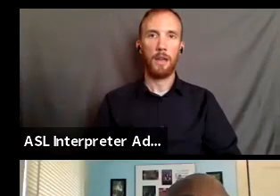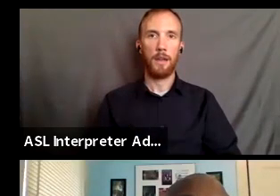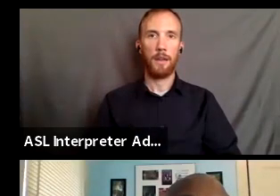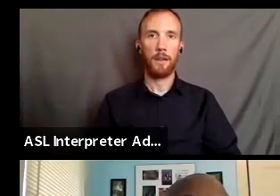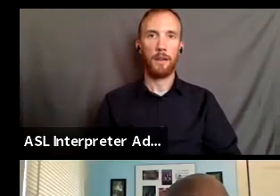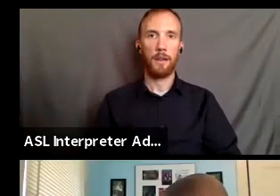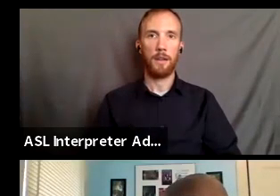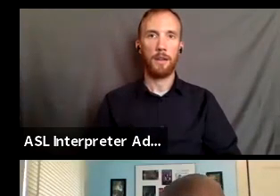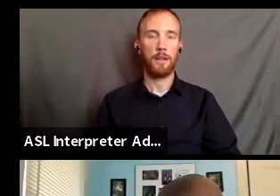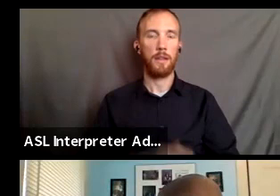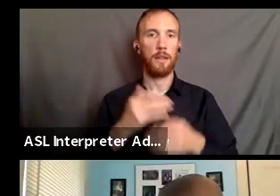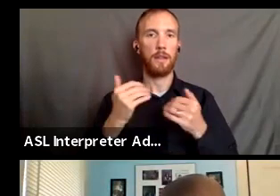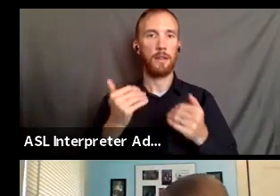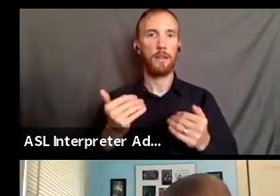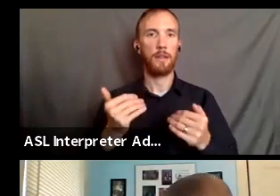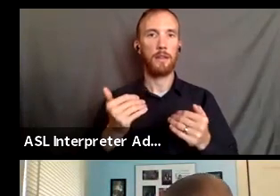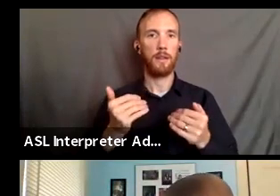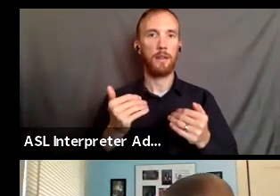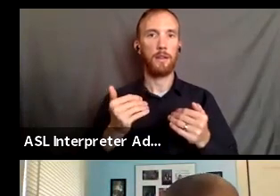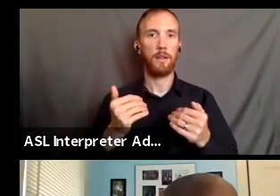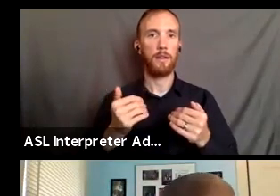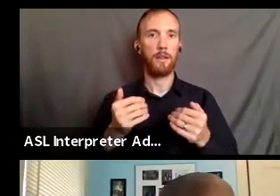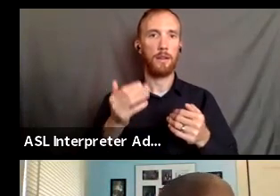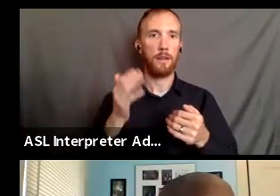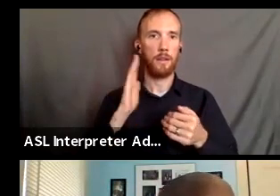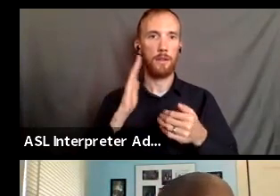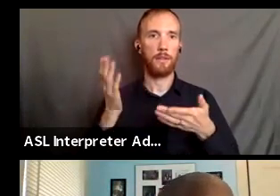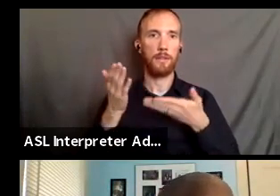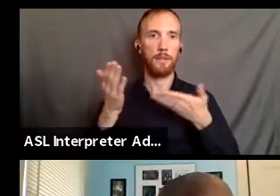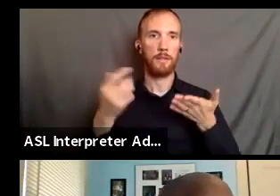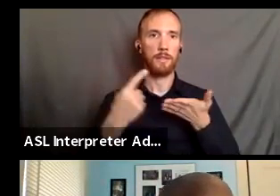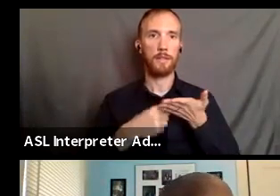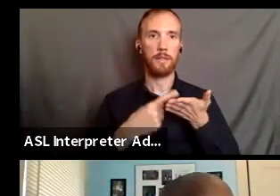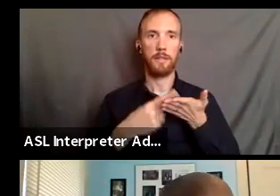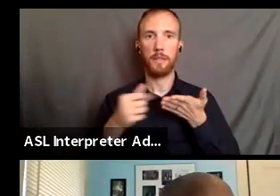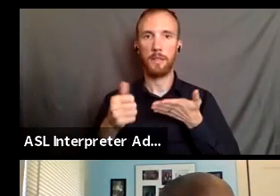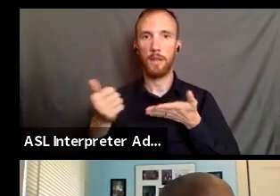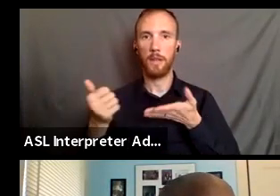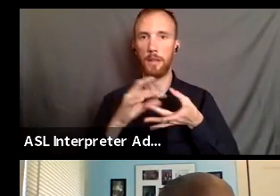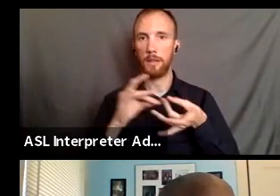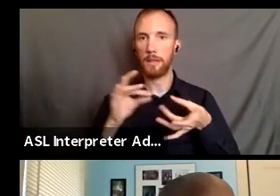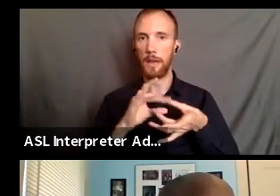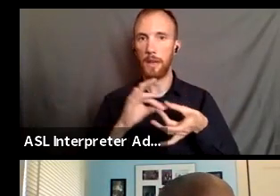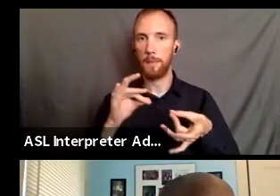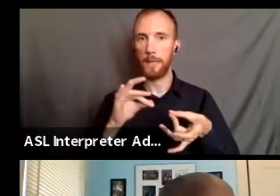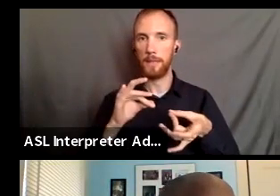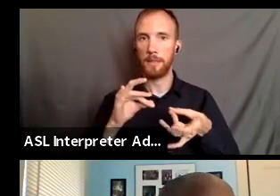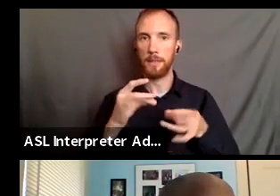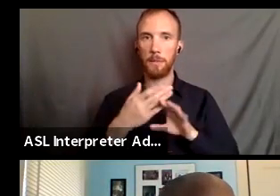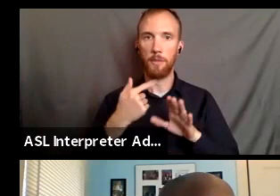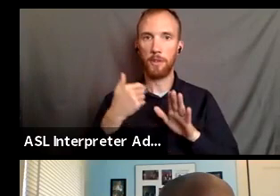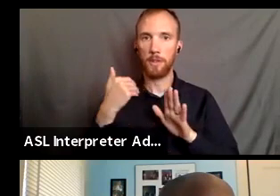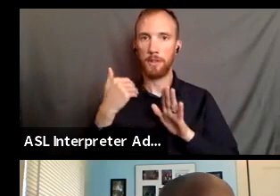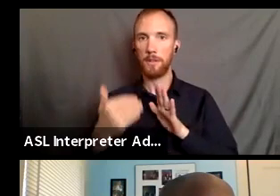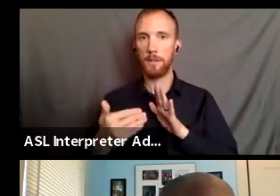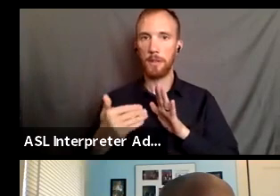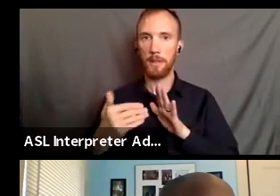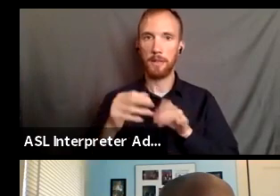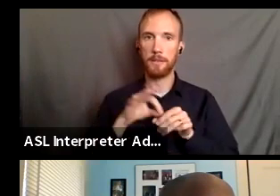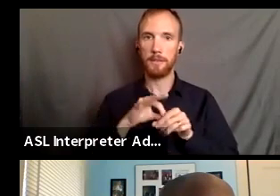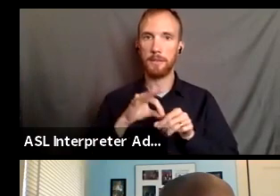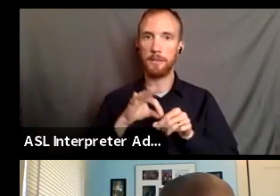we will now open this matter up for discussion board members any additional comments people are proceeding with the roll call